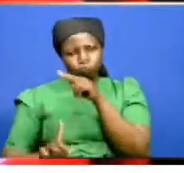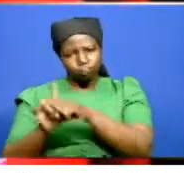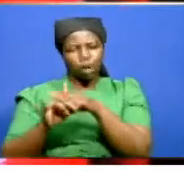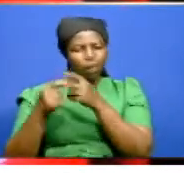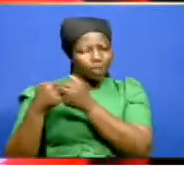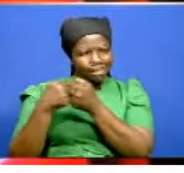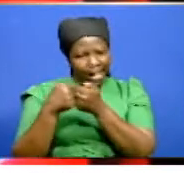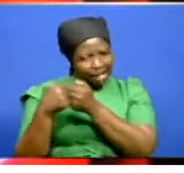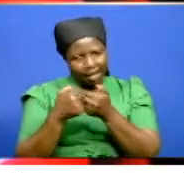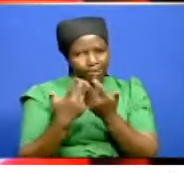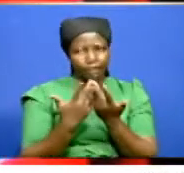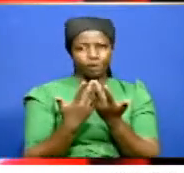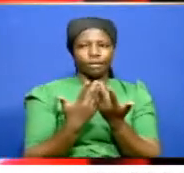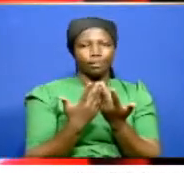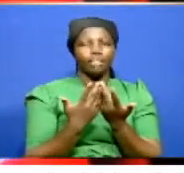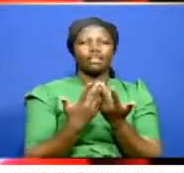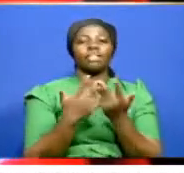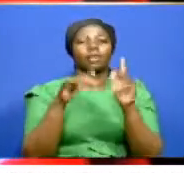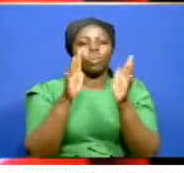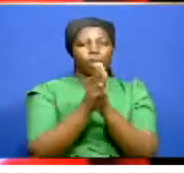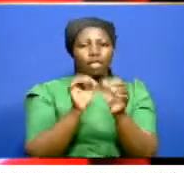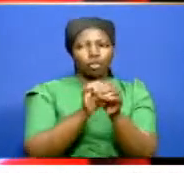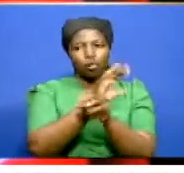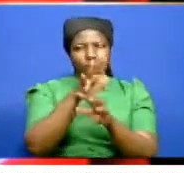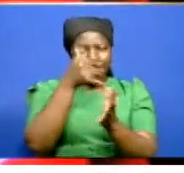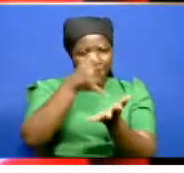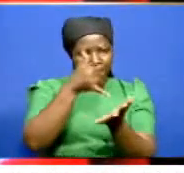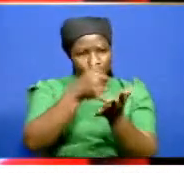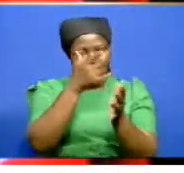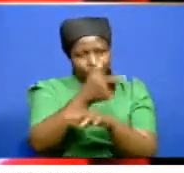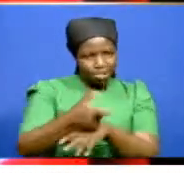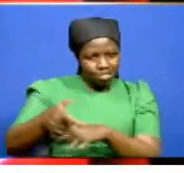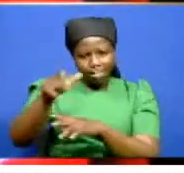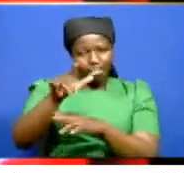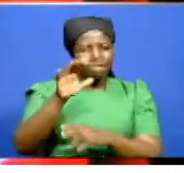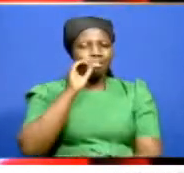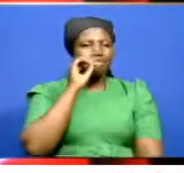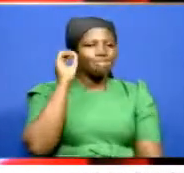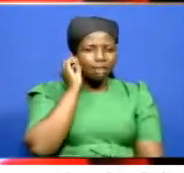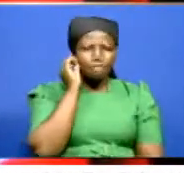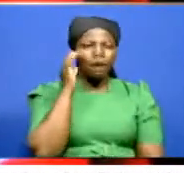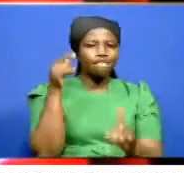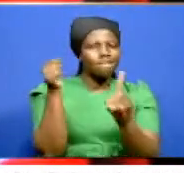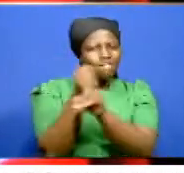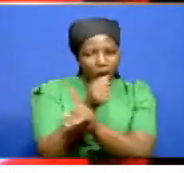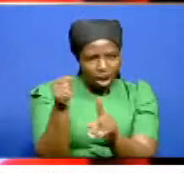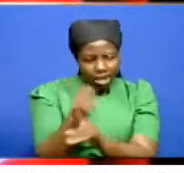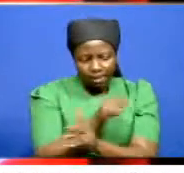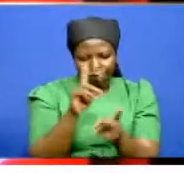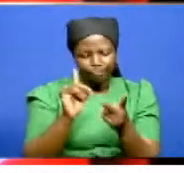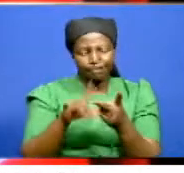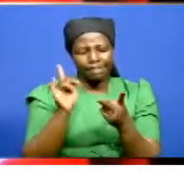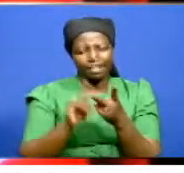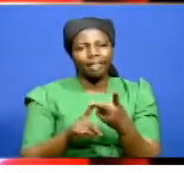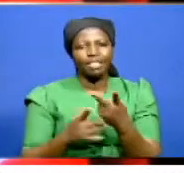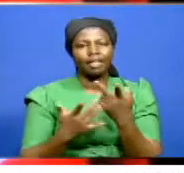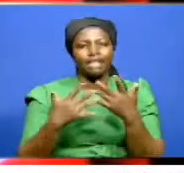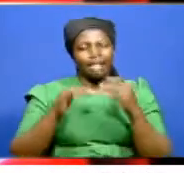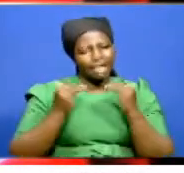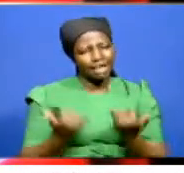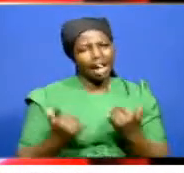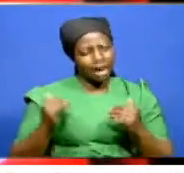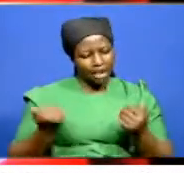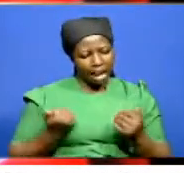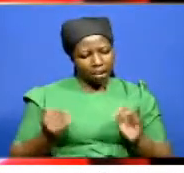COVID-19 pandemic, including the increased domestic violence, teenage pregnancies,